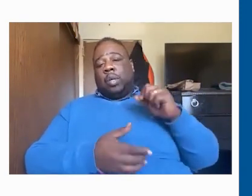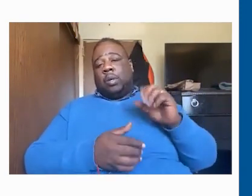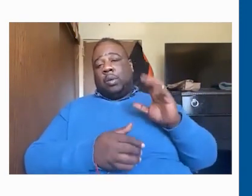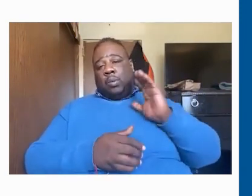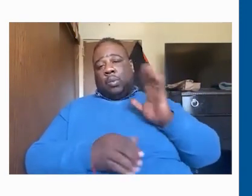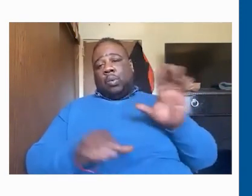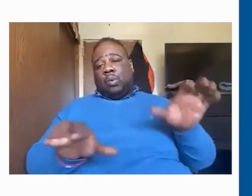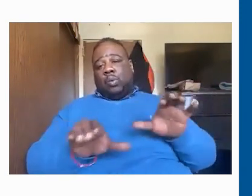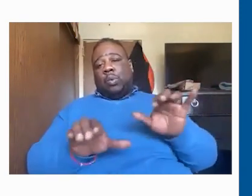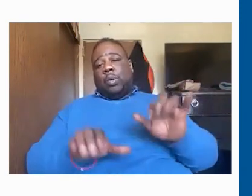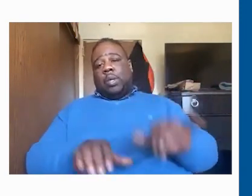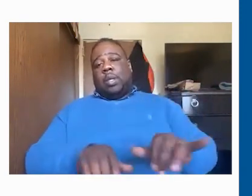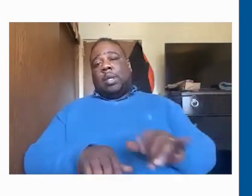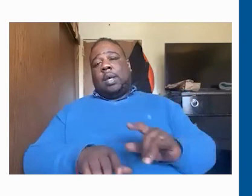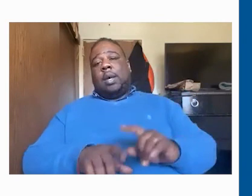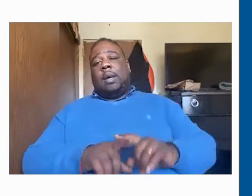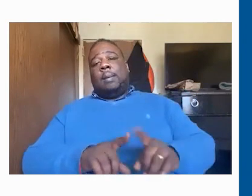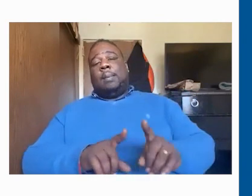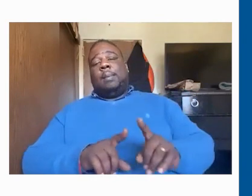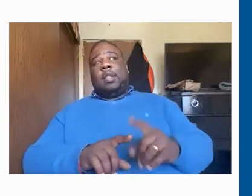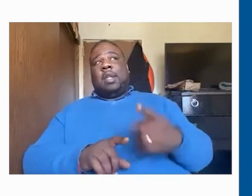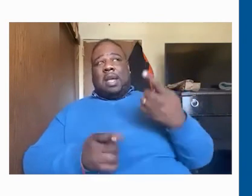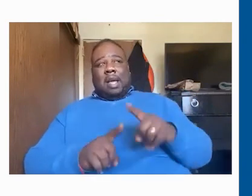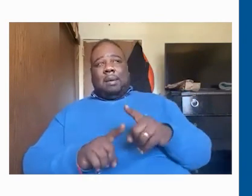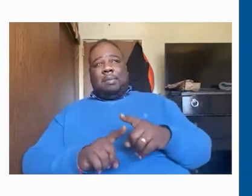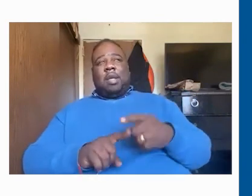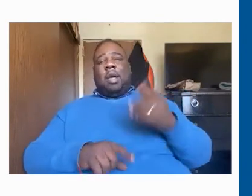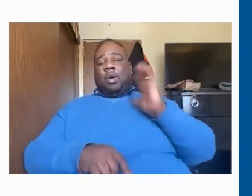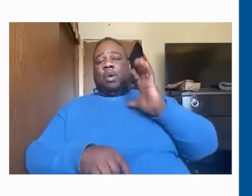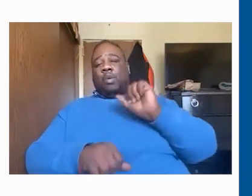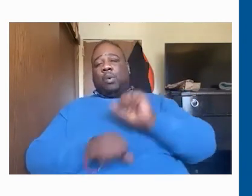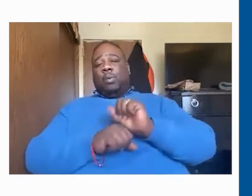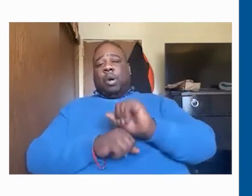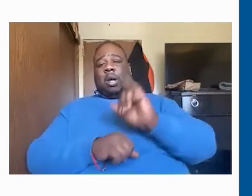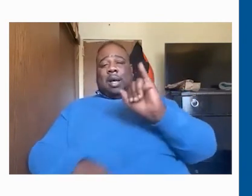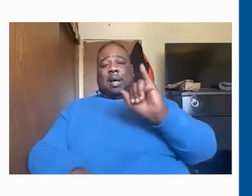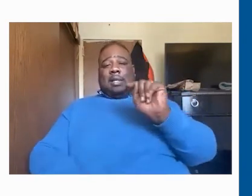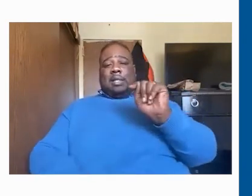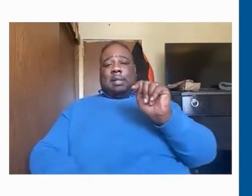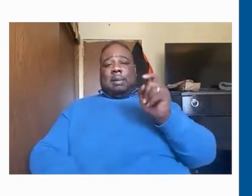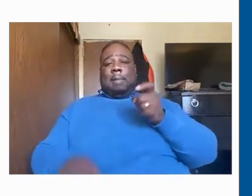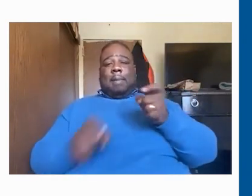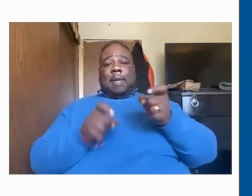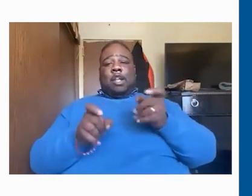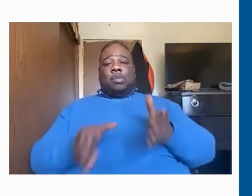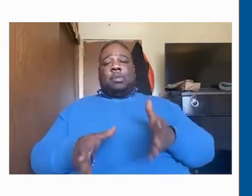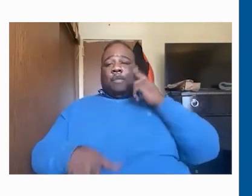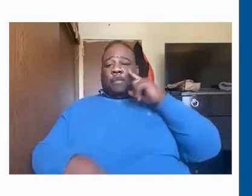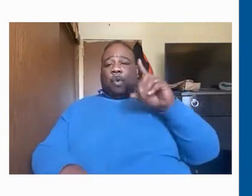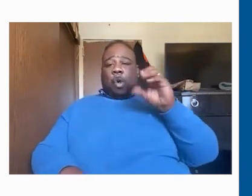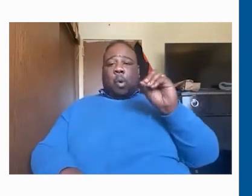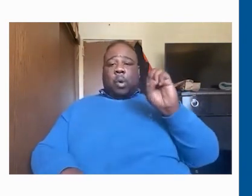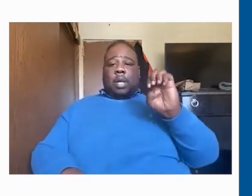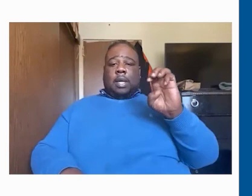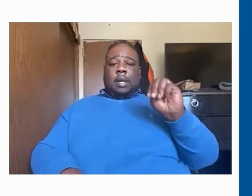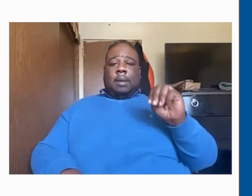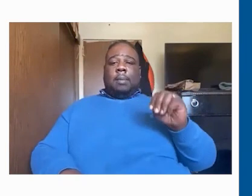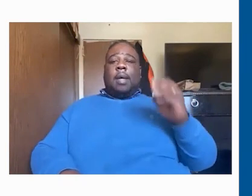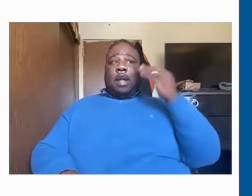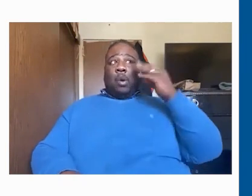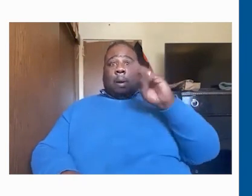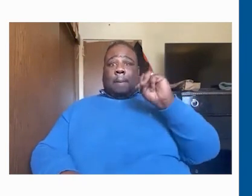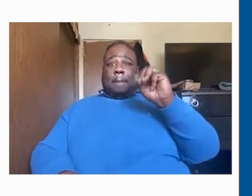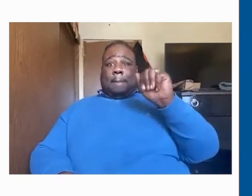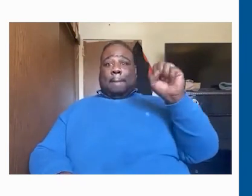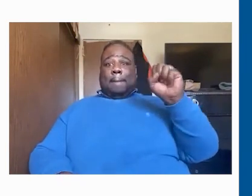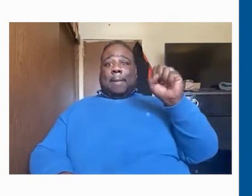happened the first year I worked at emergency management, or it might have been second year, where there were many snowstorms actually in Massachusetts. So we